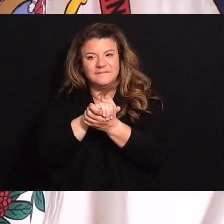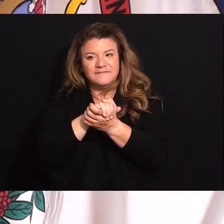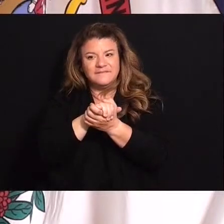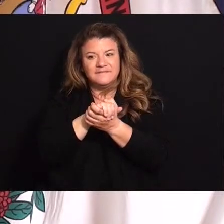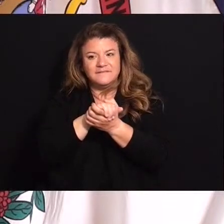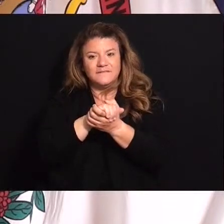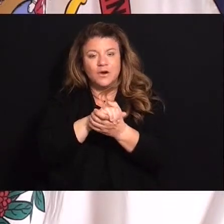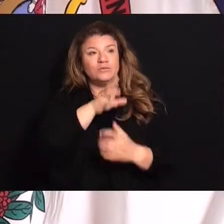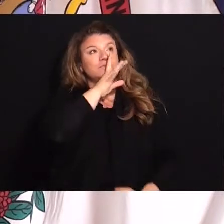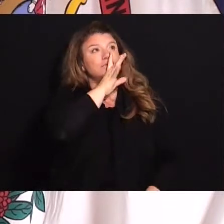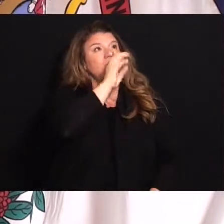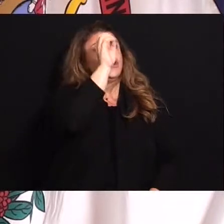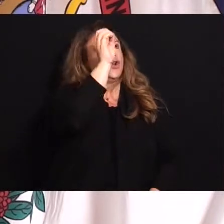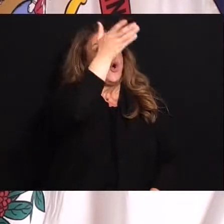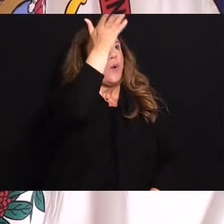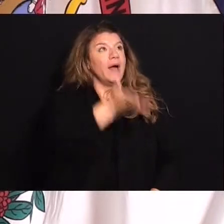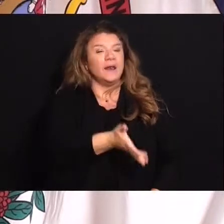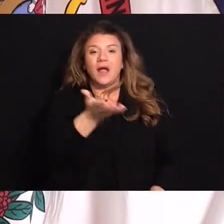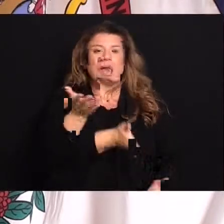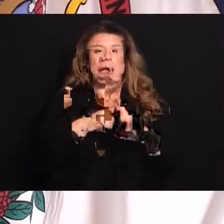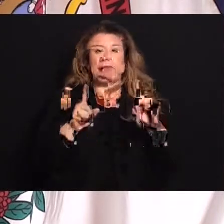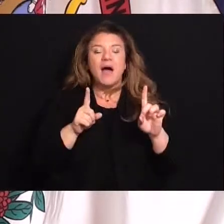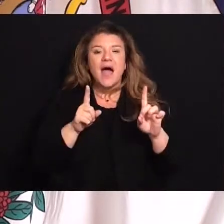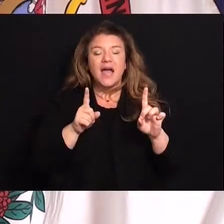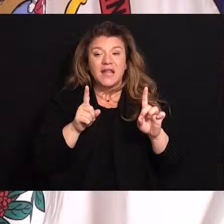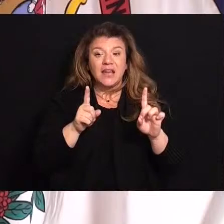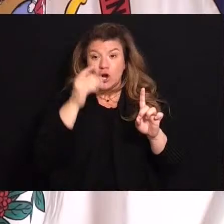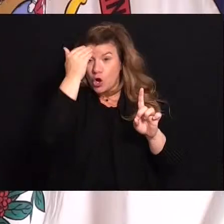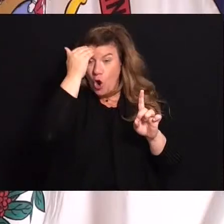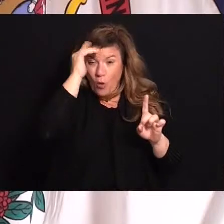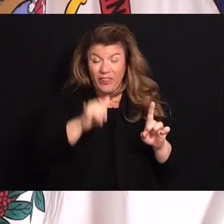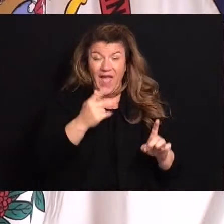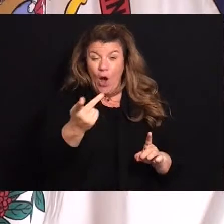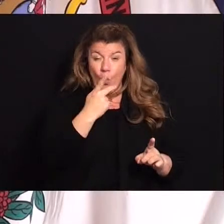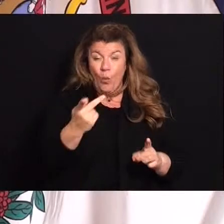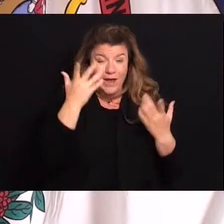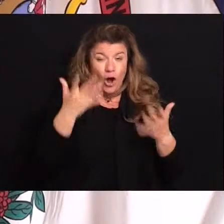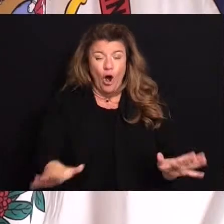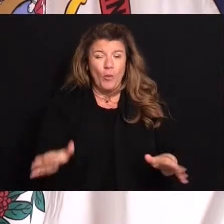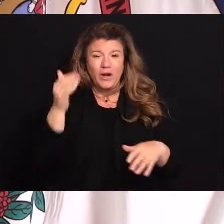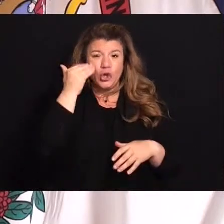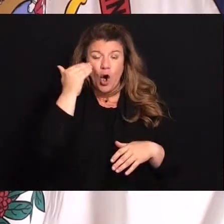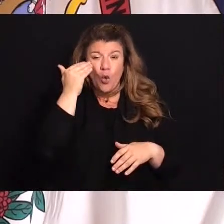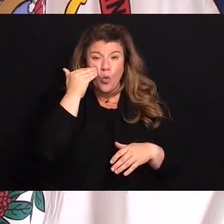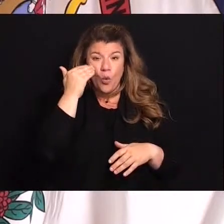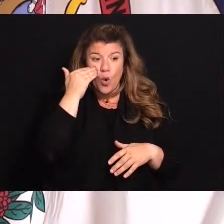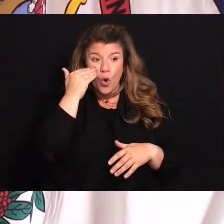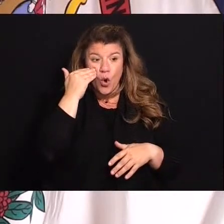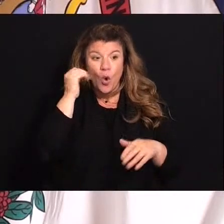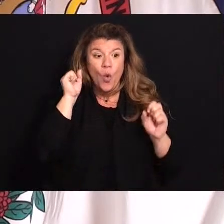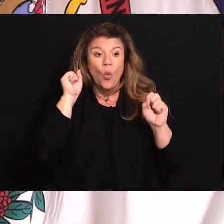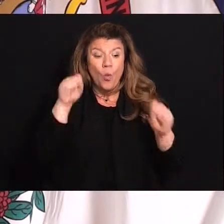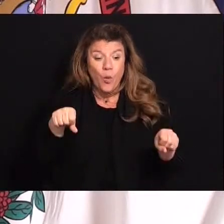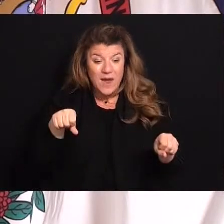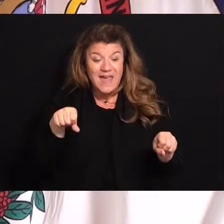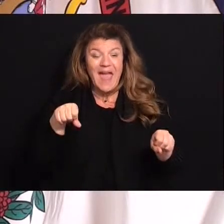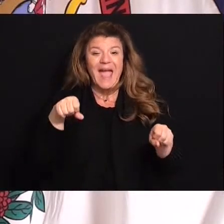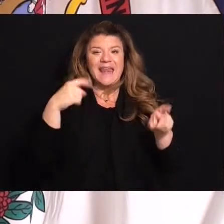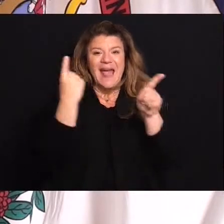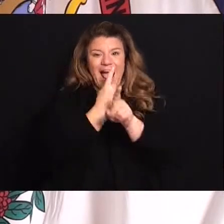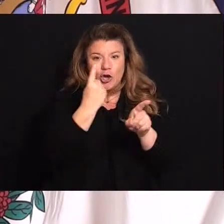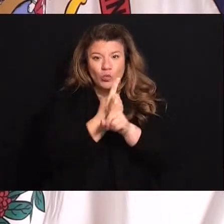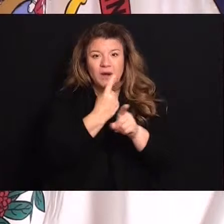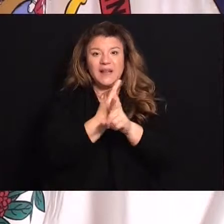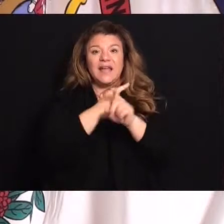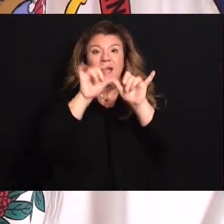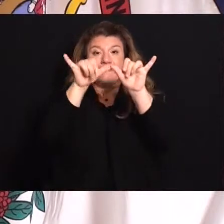barking at the moon. But in that, you and I both know that we can absolutely accurately measure how